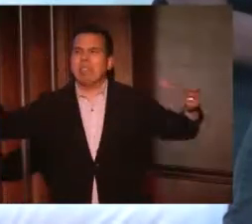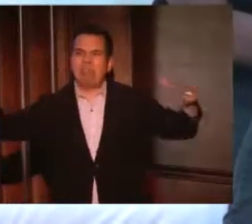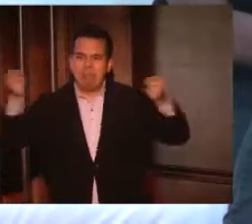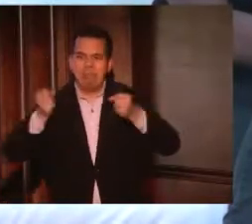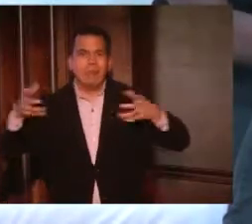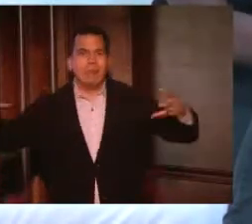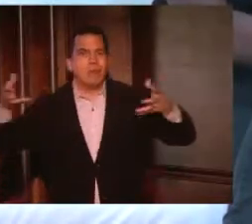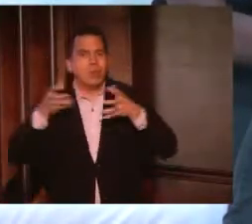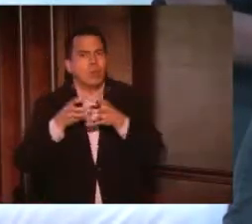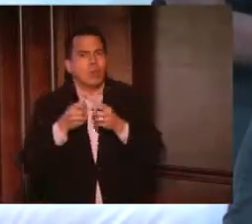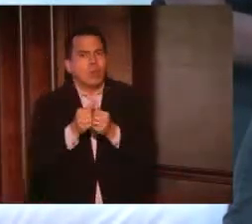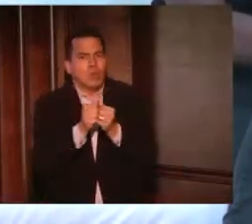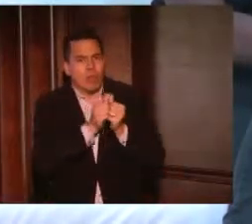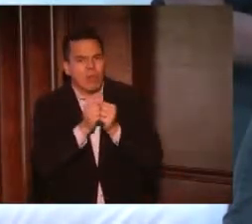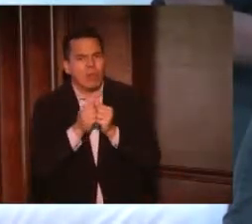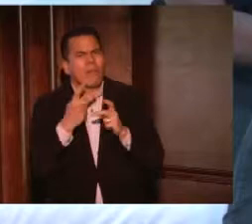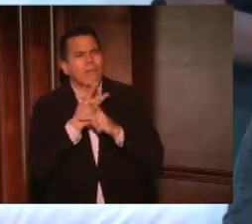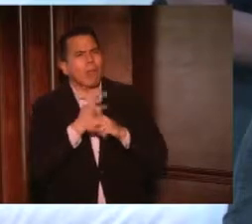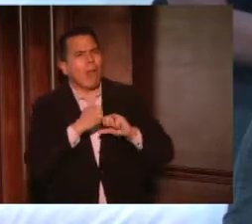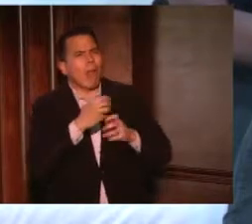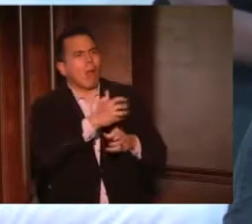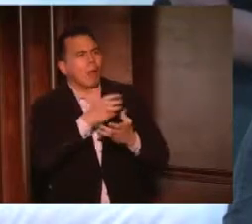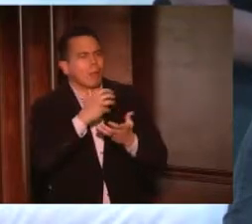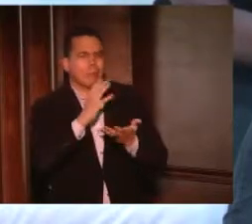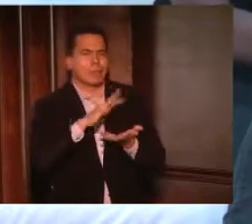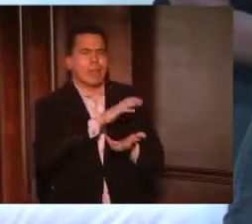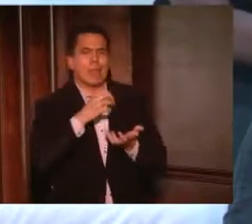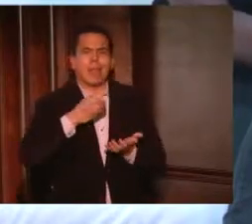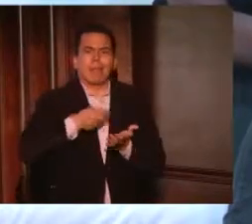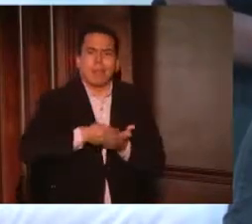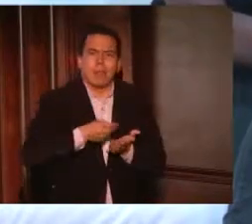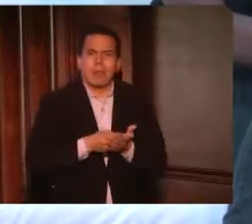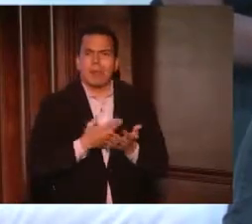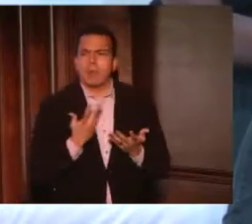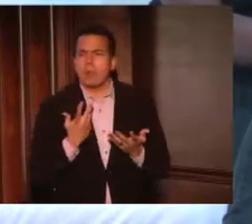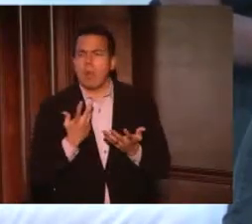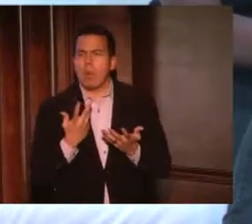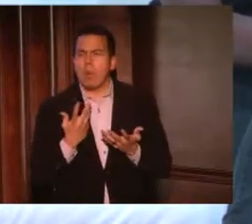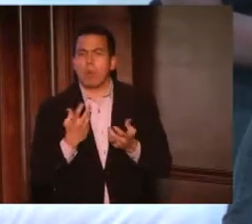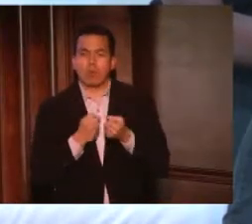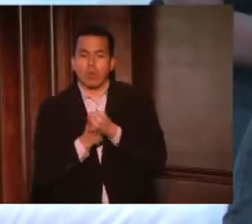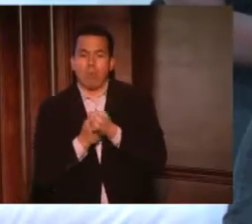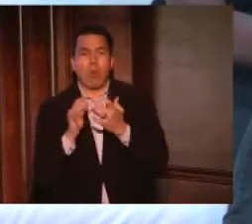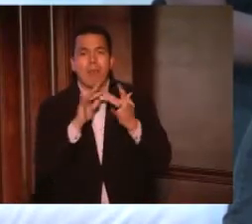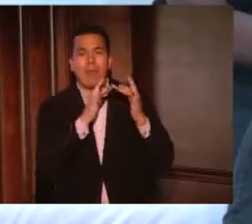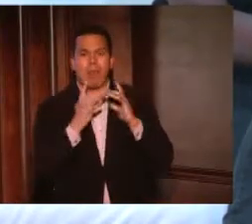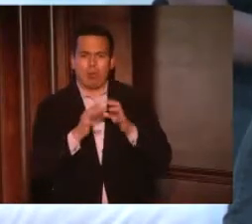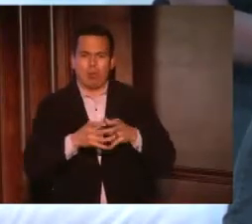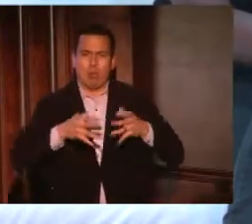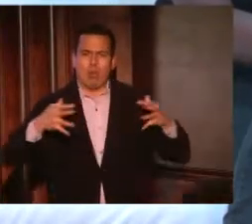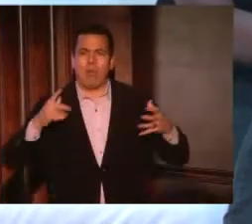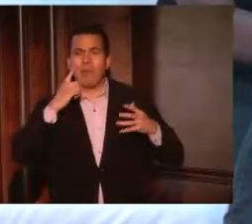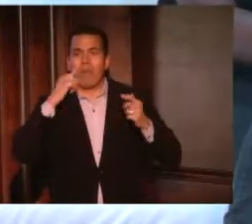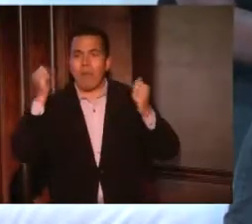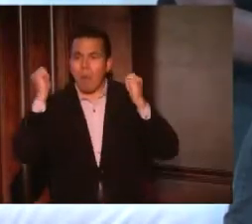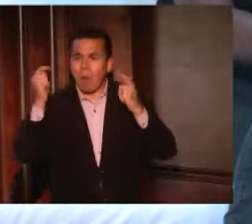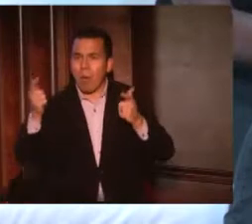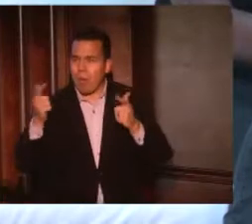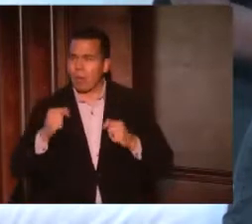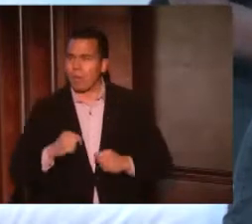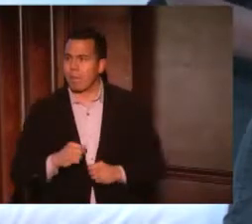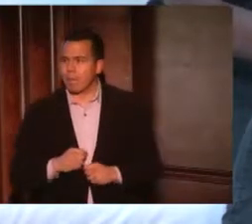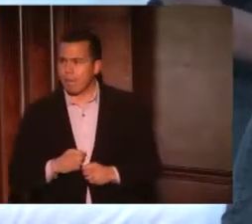know how to move financing, support, and scale up this kind of support wherever it happens. Mm-hmm. So we're really thrilled to be launching that